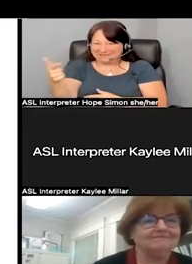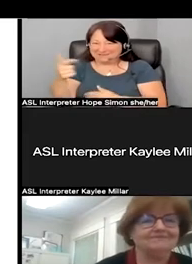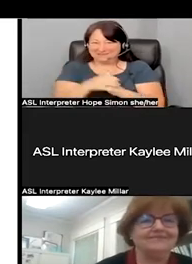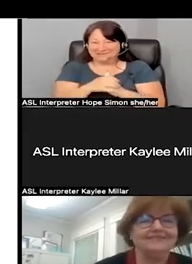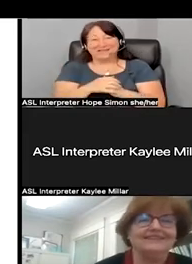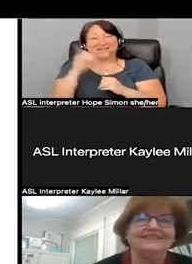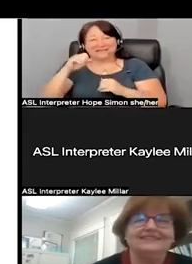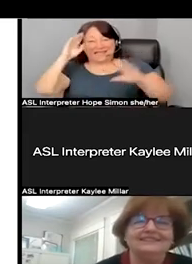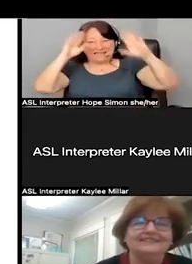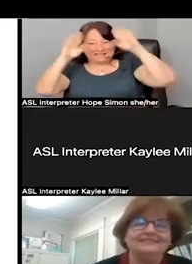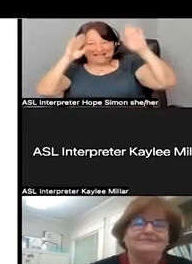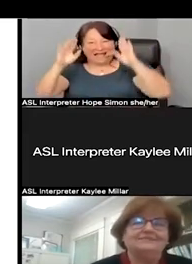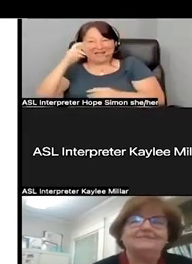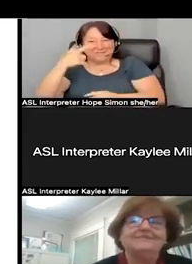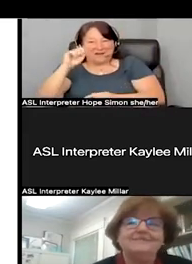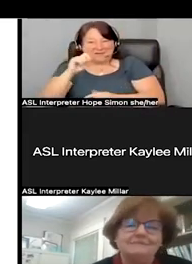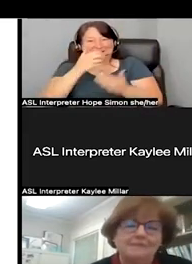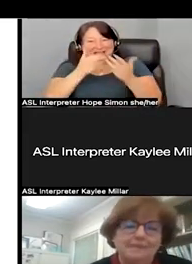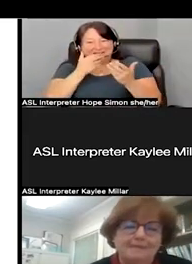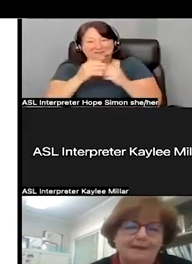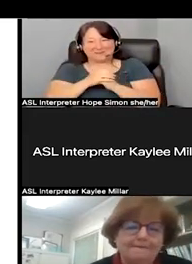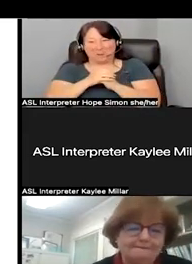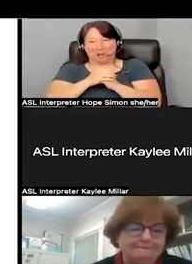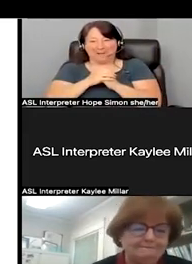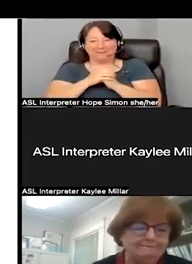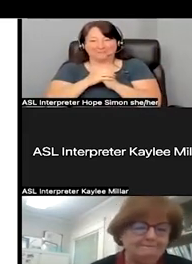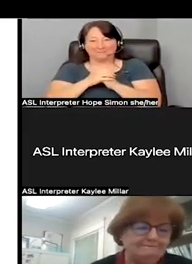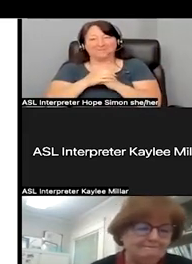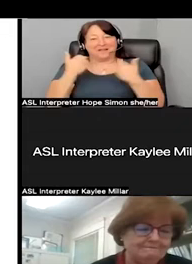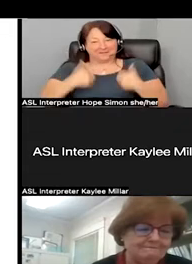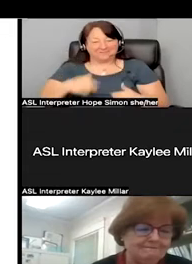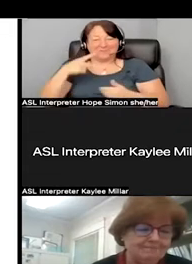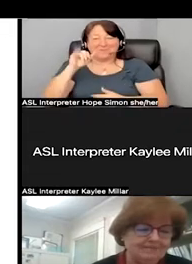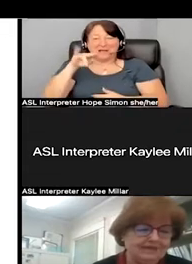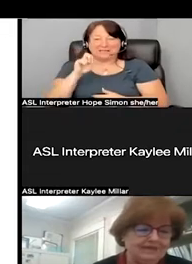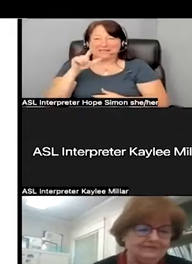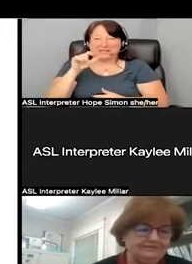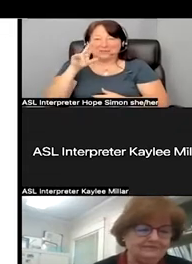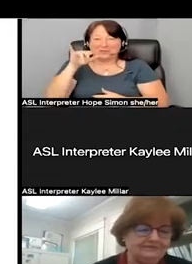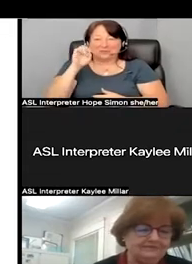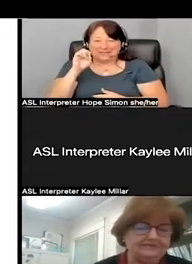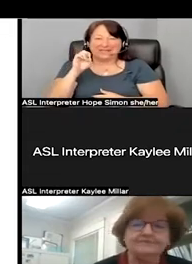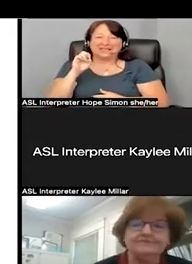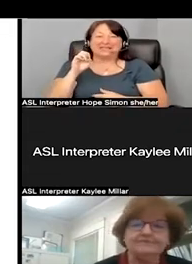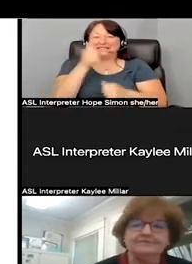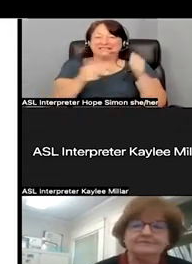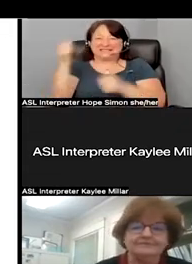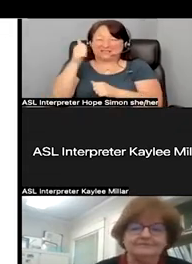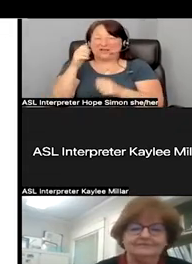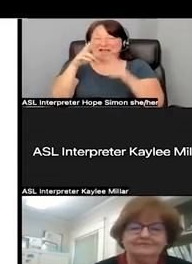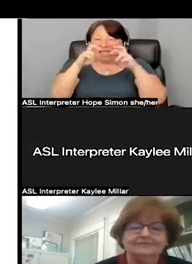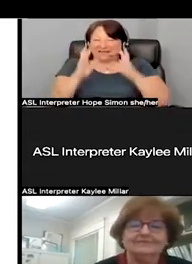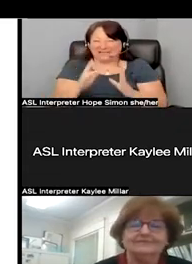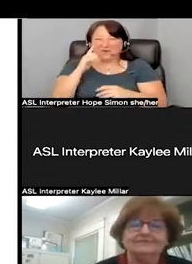Yeah, hi, Margaret. So much. And this is Pauline Louie, senior analyst from the U.S. Department of Housing and Urban